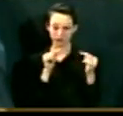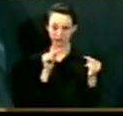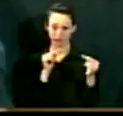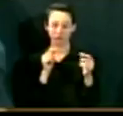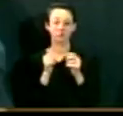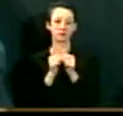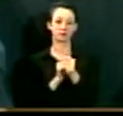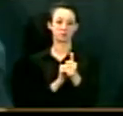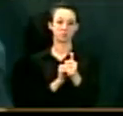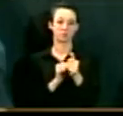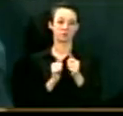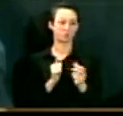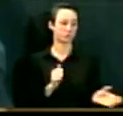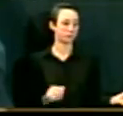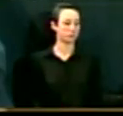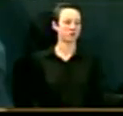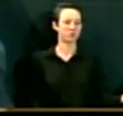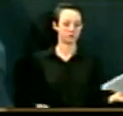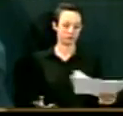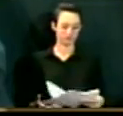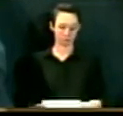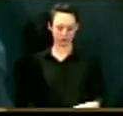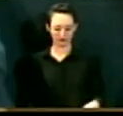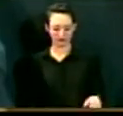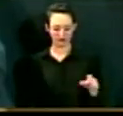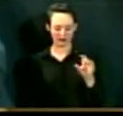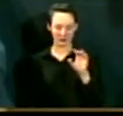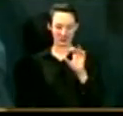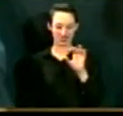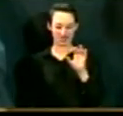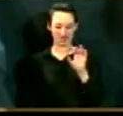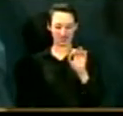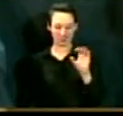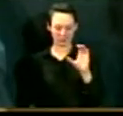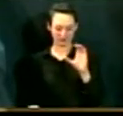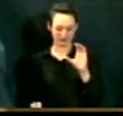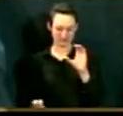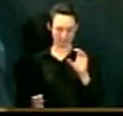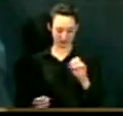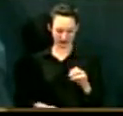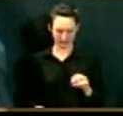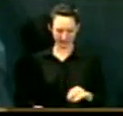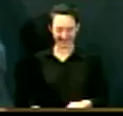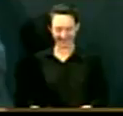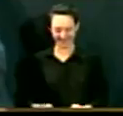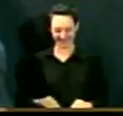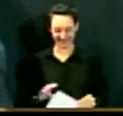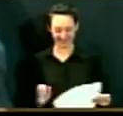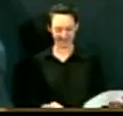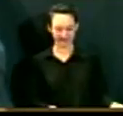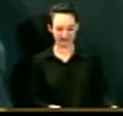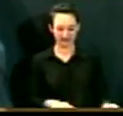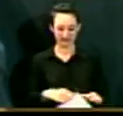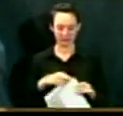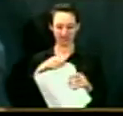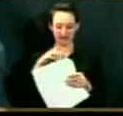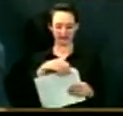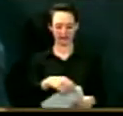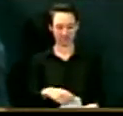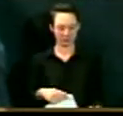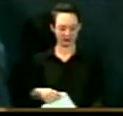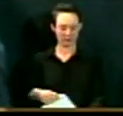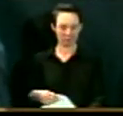Motion carries. 9C, approve first reading of Knox County Board of Education Policy B160, School Board Meetings as